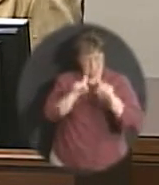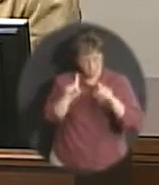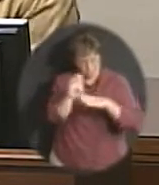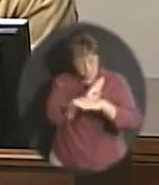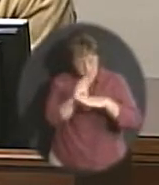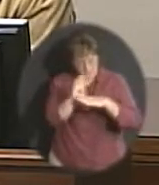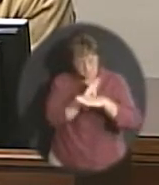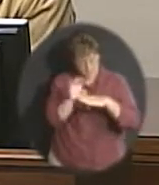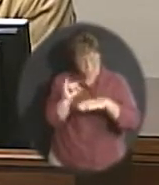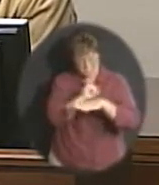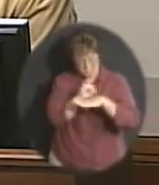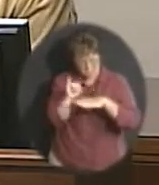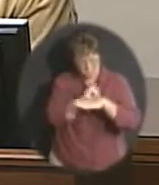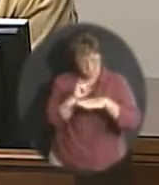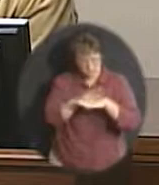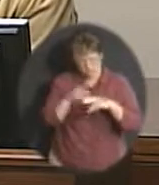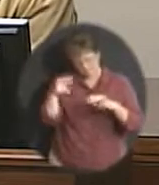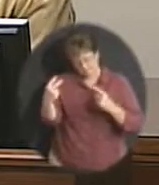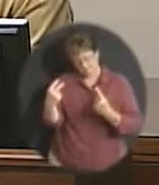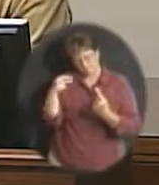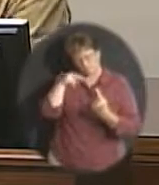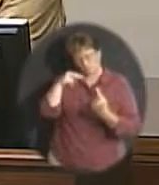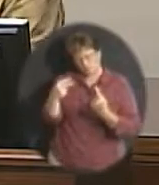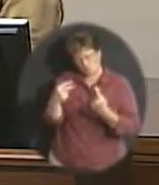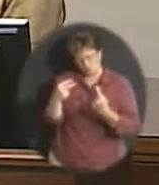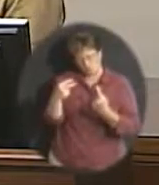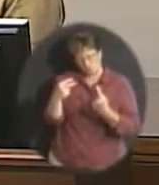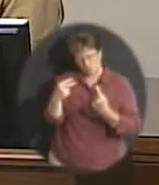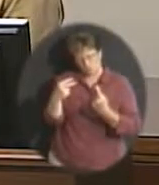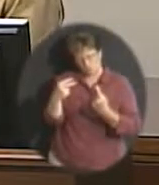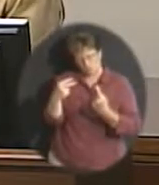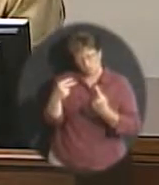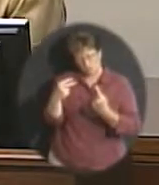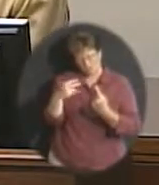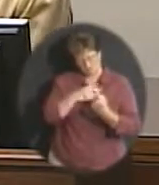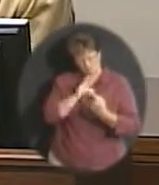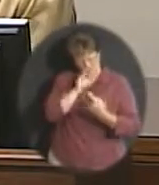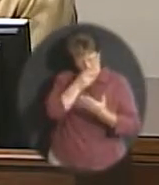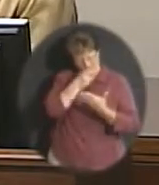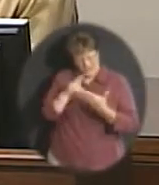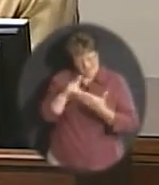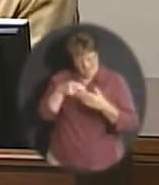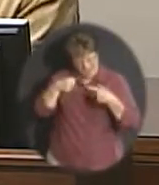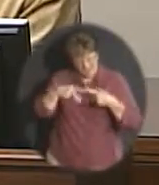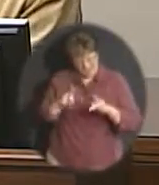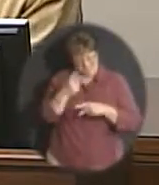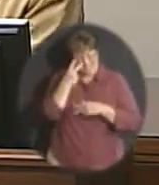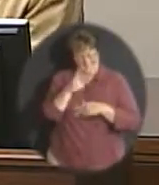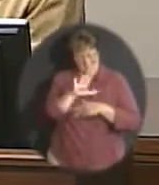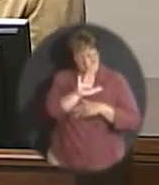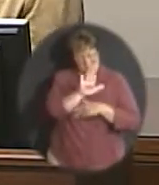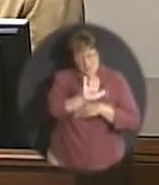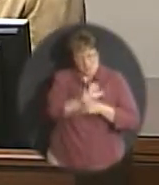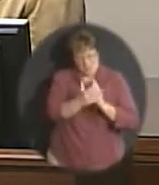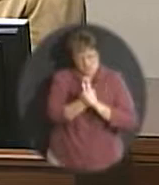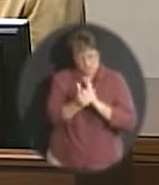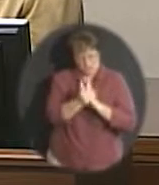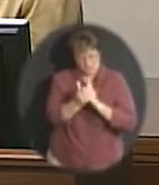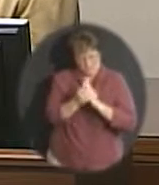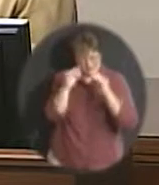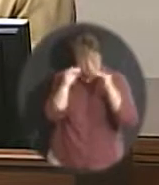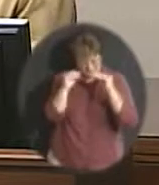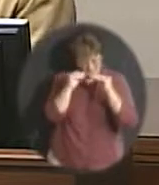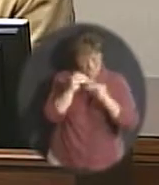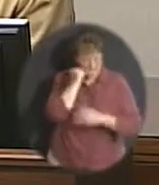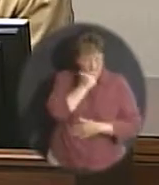get a view of kind of, in all honesty, an opportunity to see their skills that they're teaching day in and day